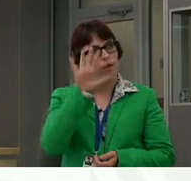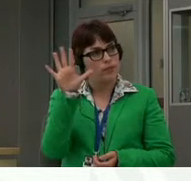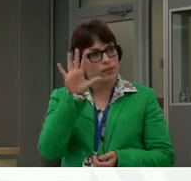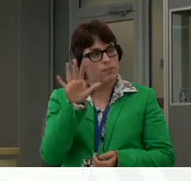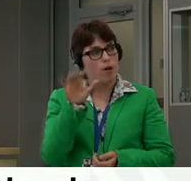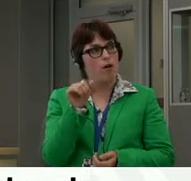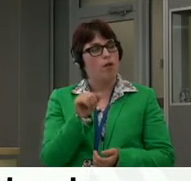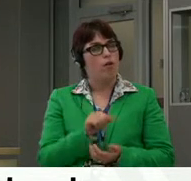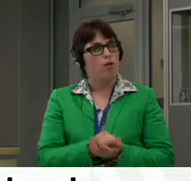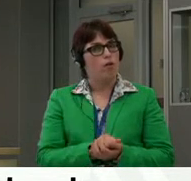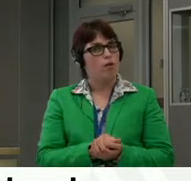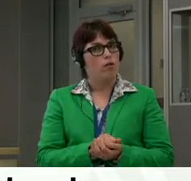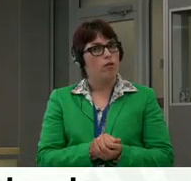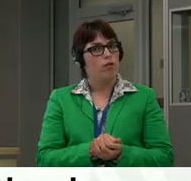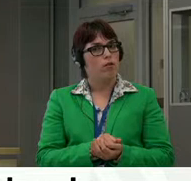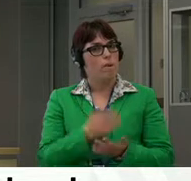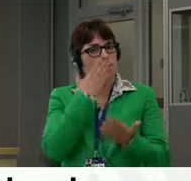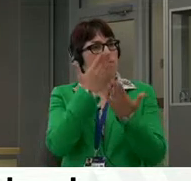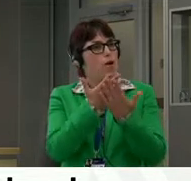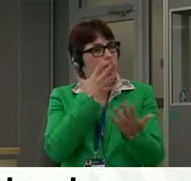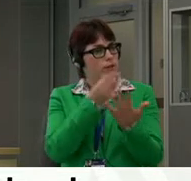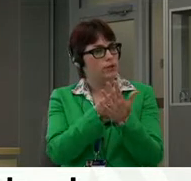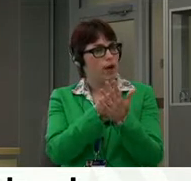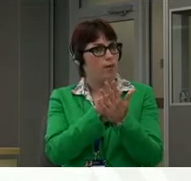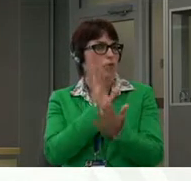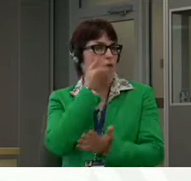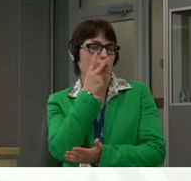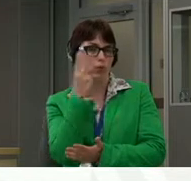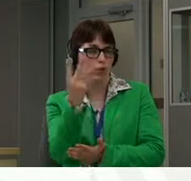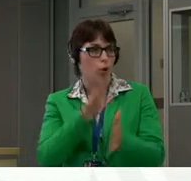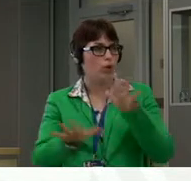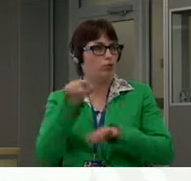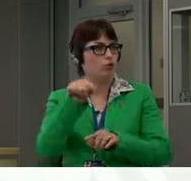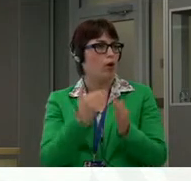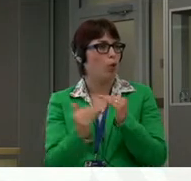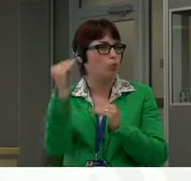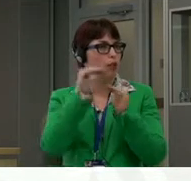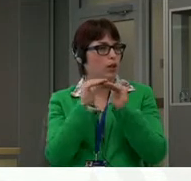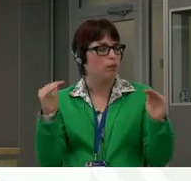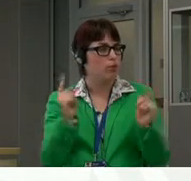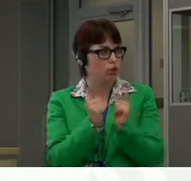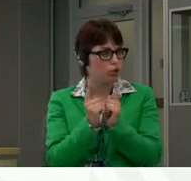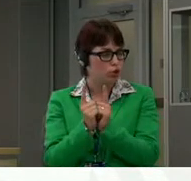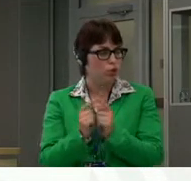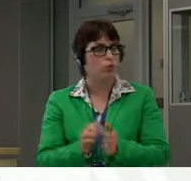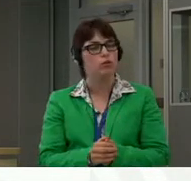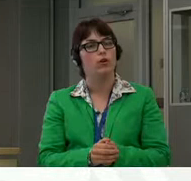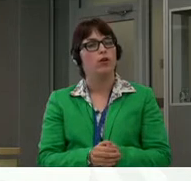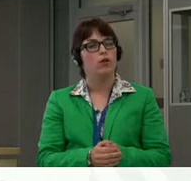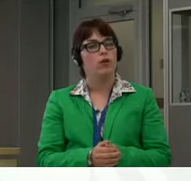this very important high-level meeting. There needs to be a